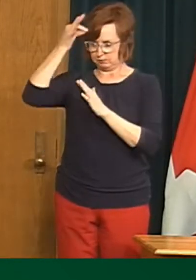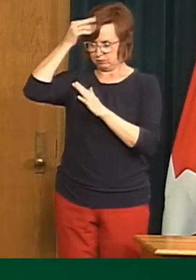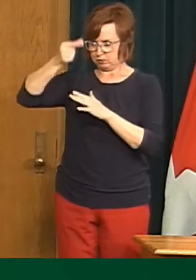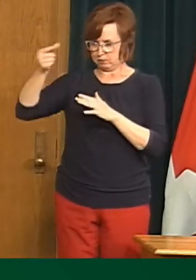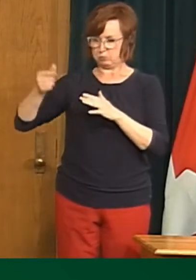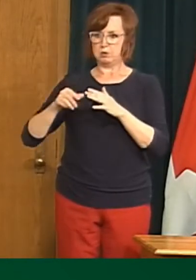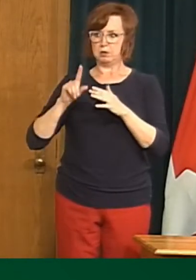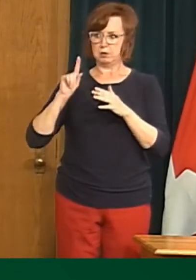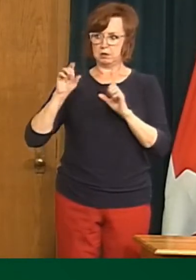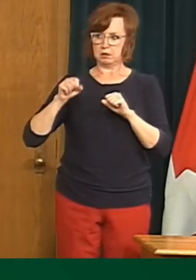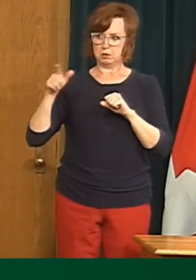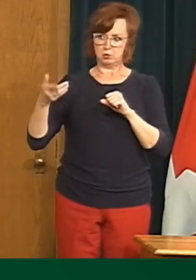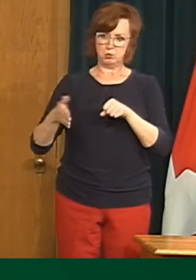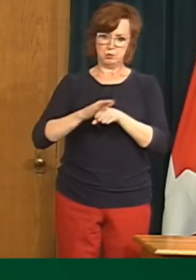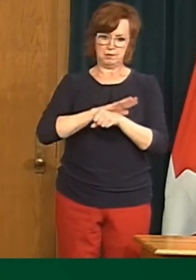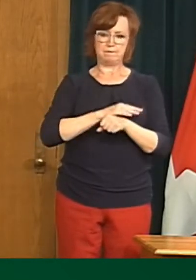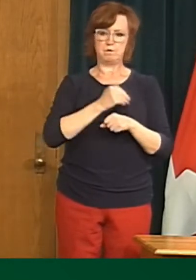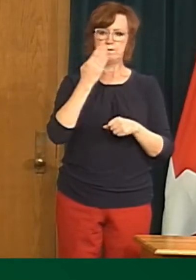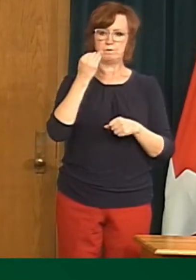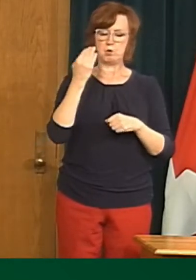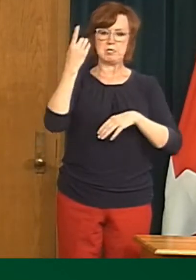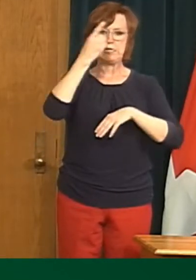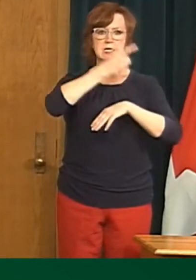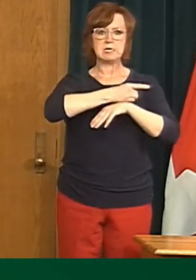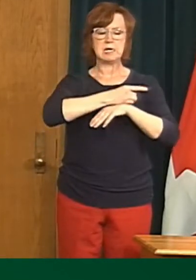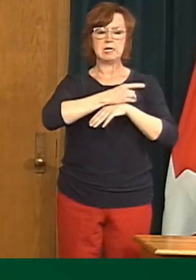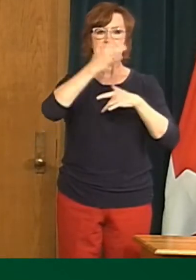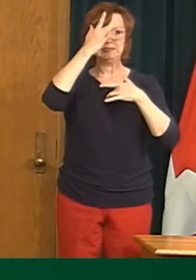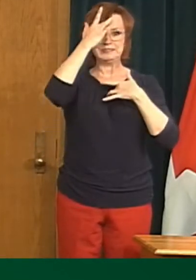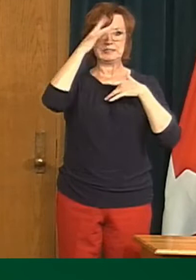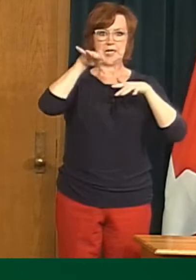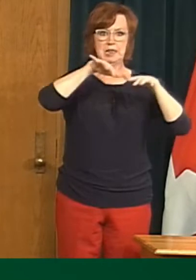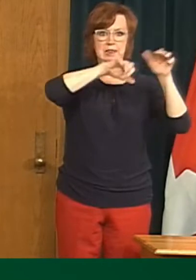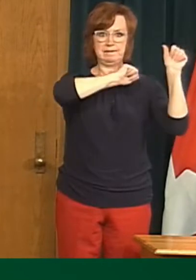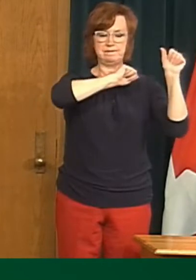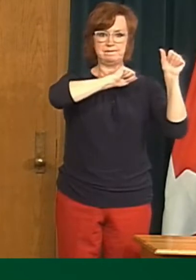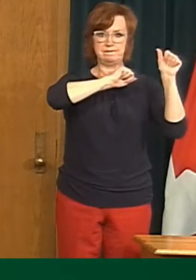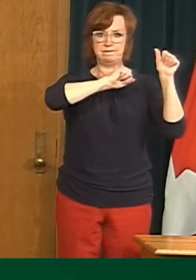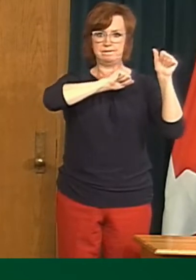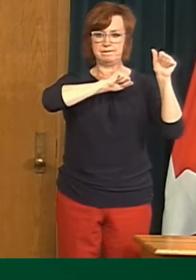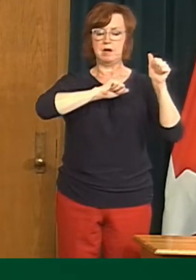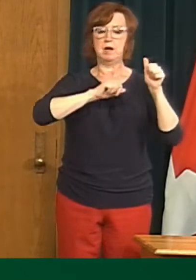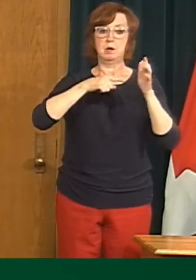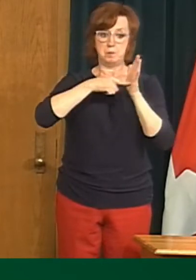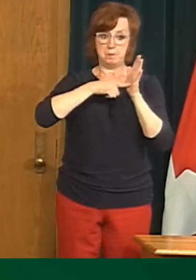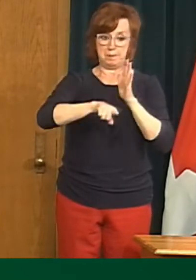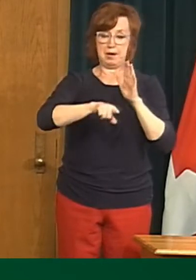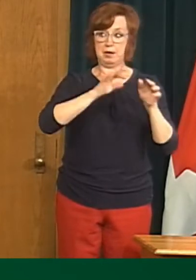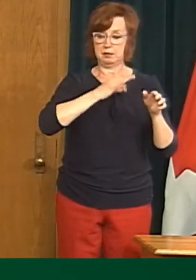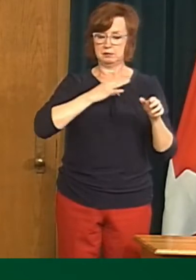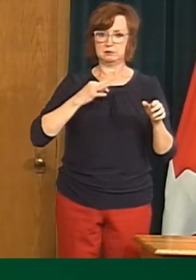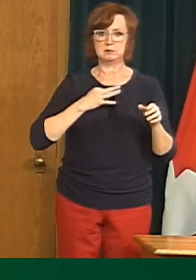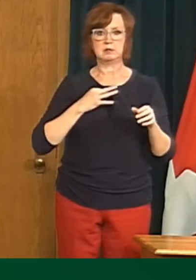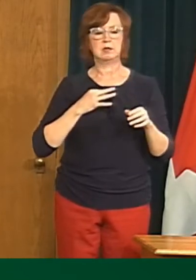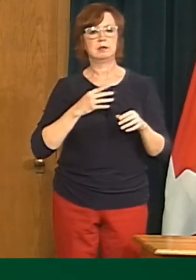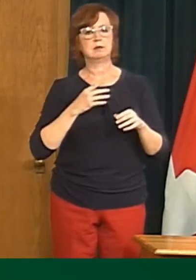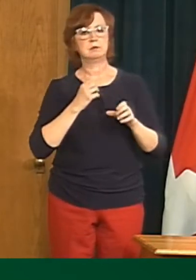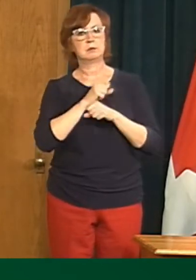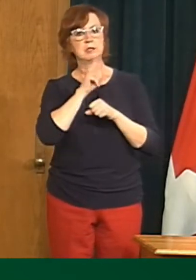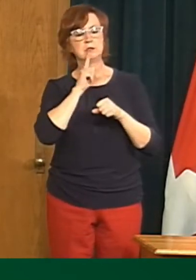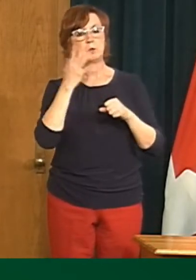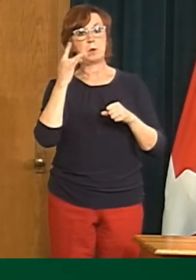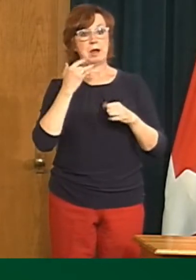of sick pay or ensuring that people that are feeling a little under the weather, in particular in these times of COVID, as we go into the